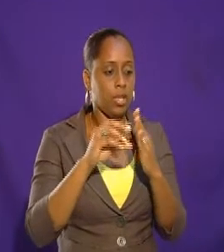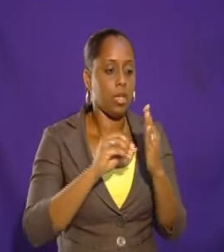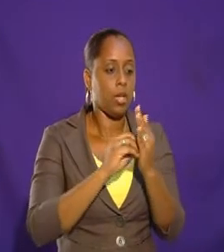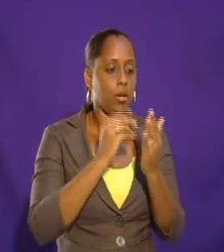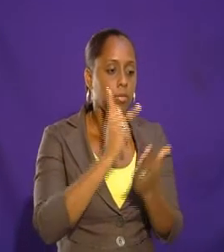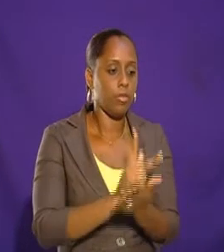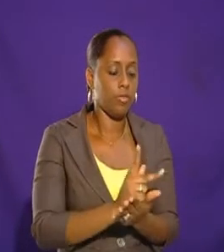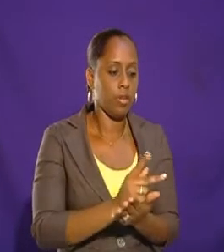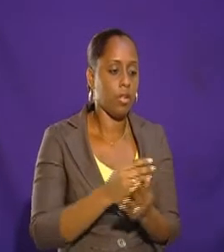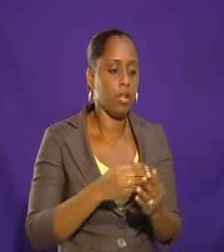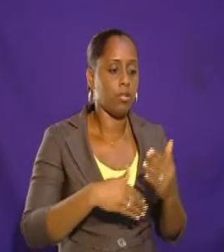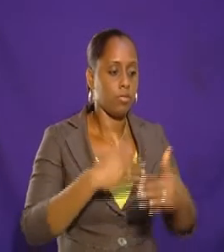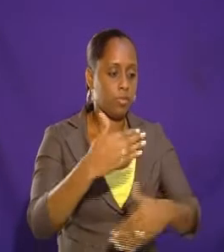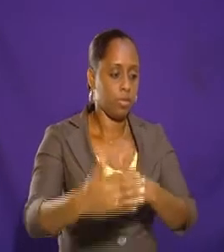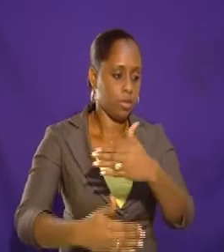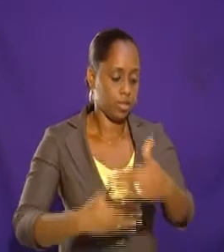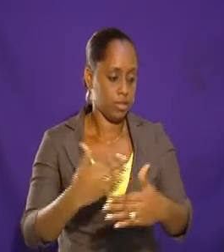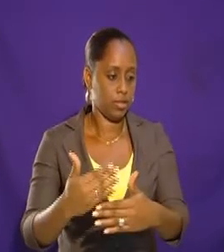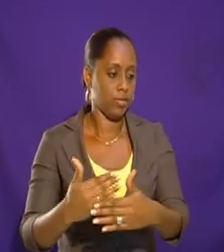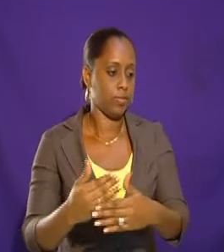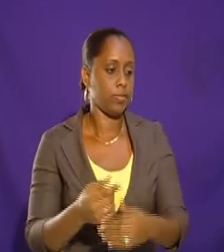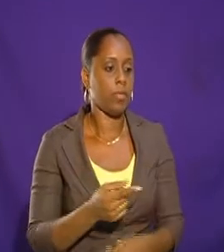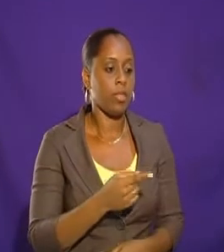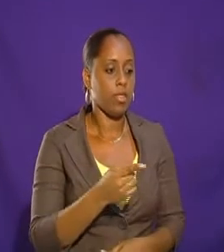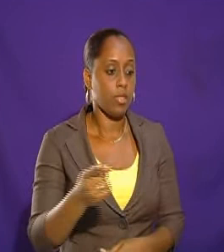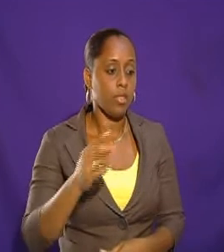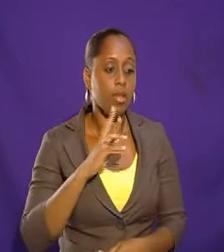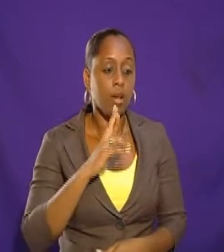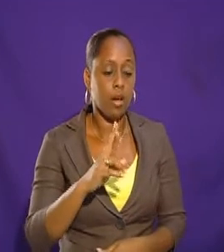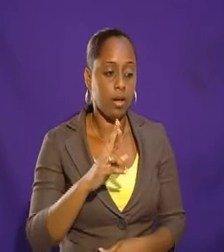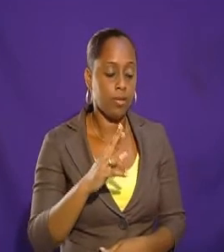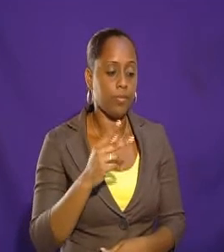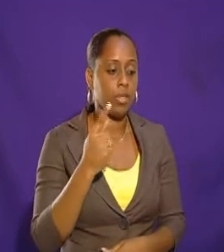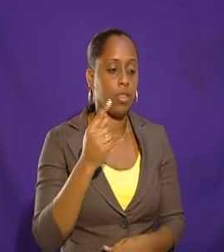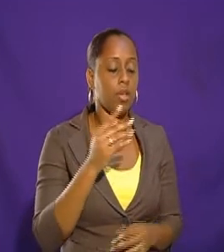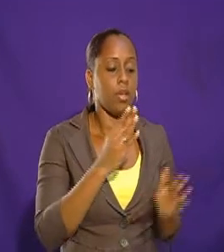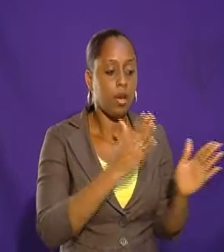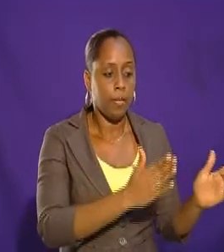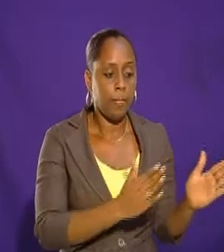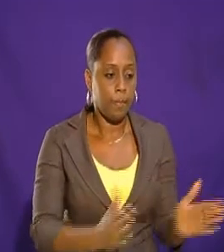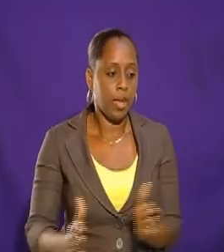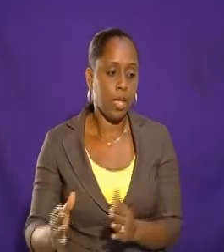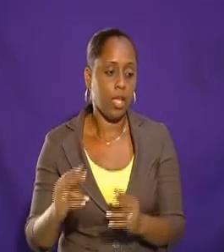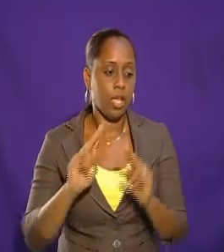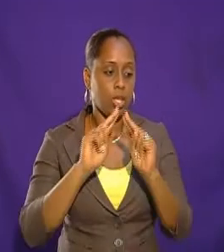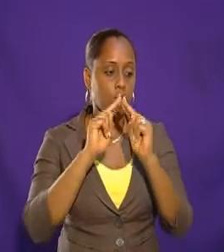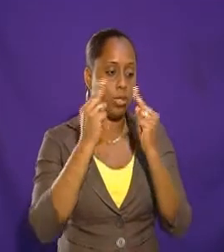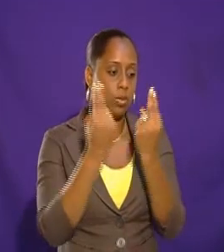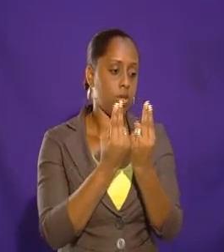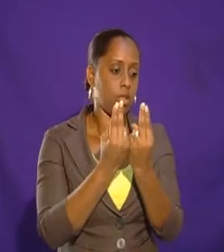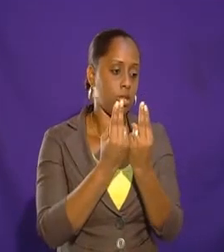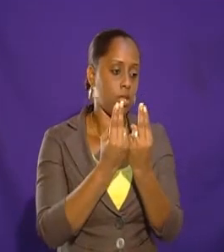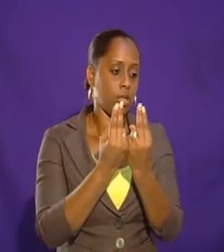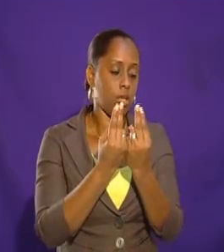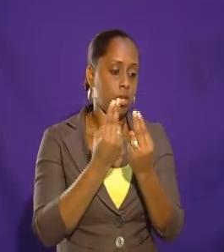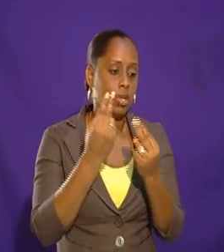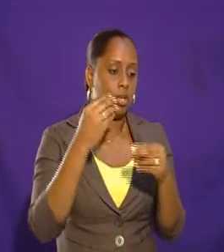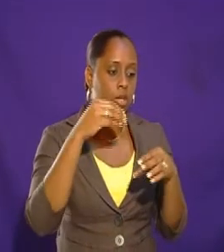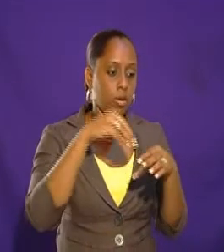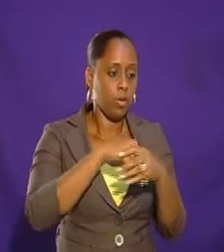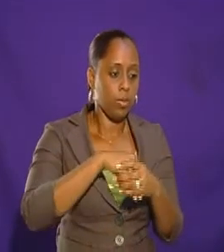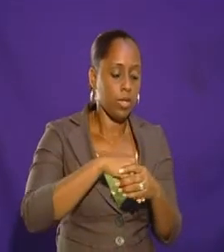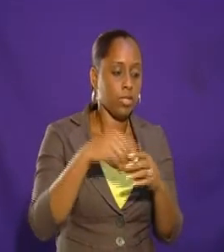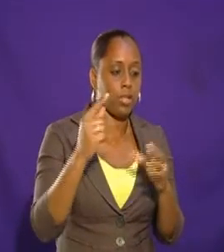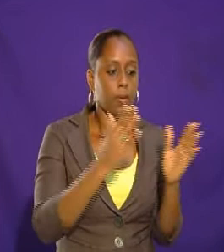the Planning Unit, which incorporates the Planning and Development Authority Board, the Environmental Health